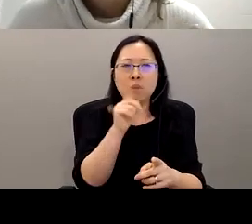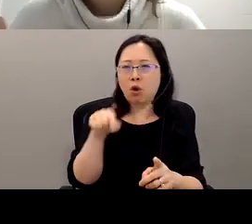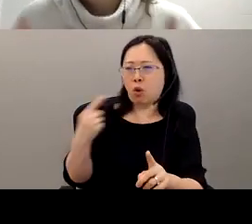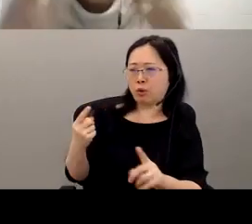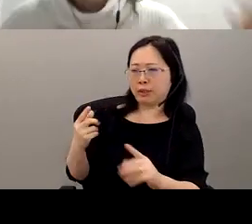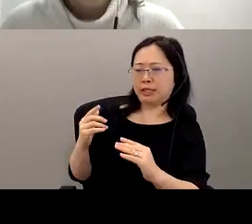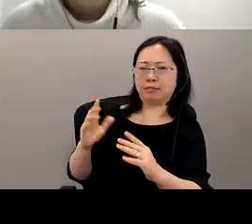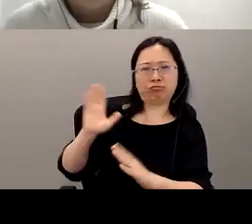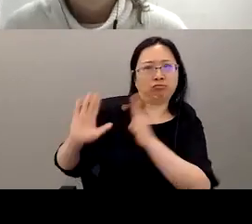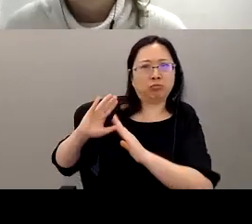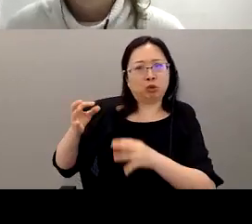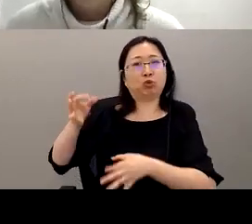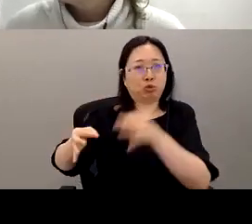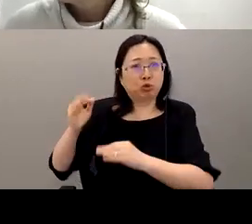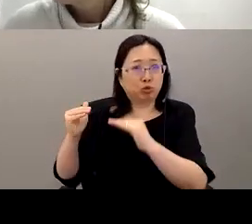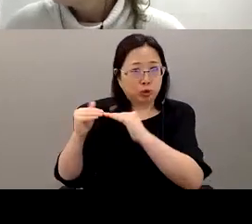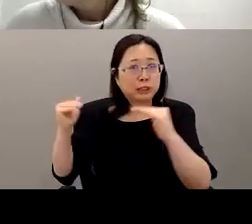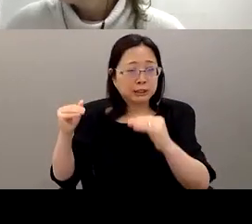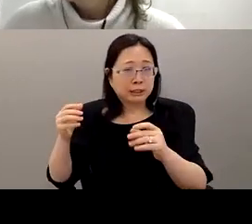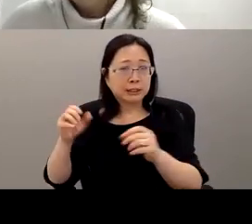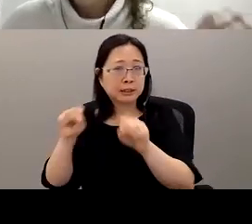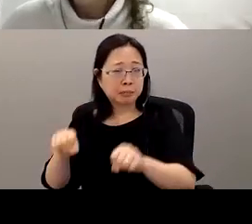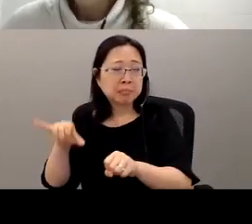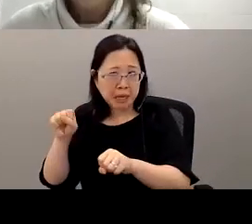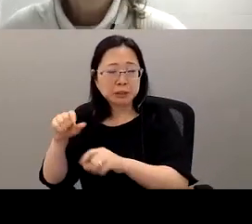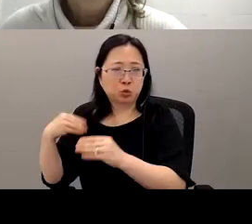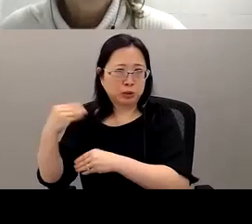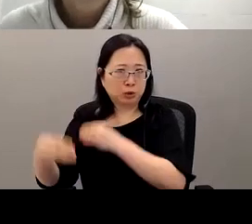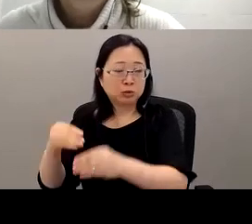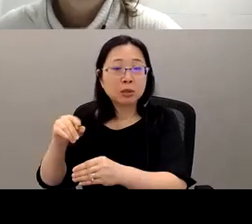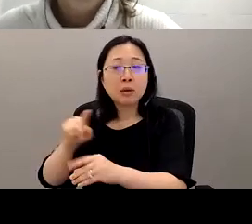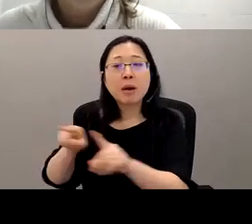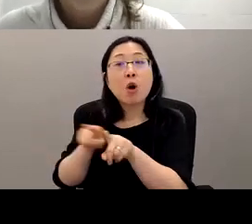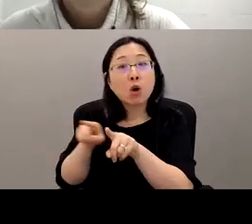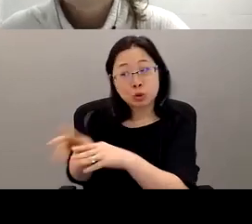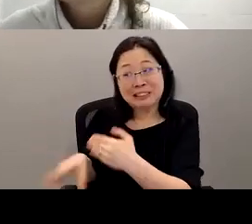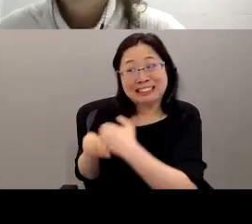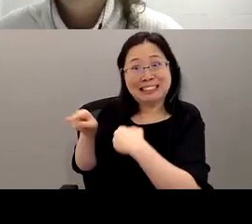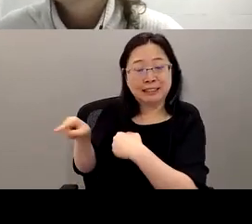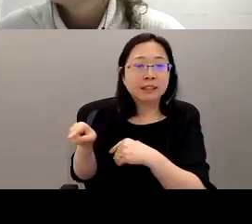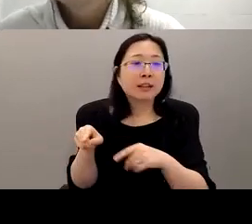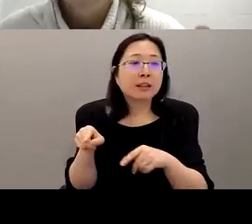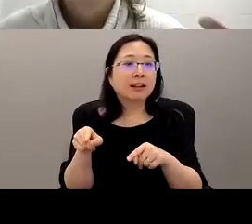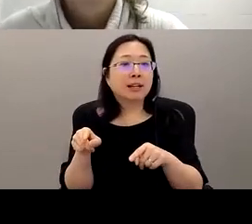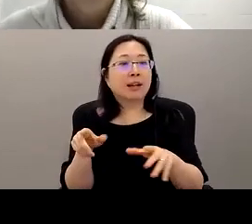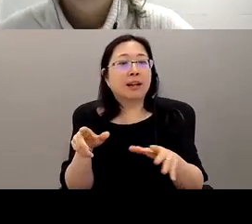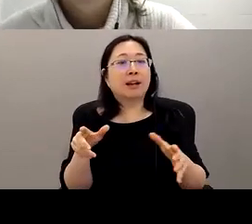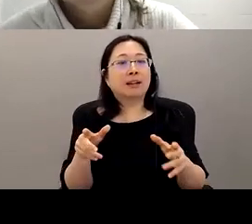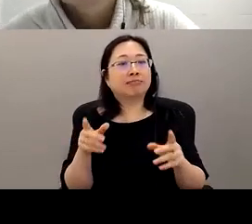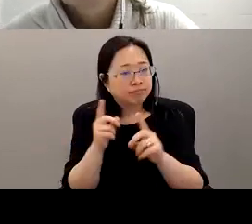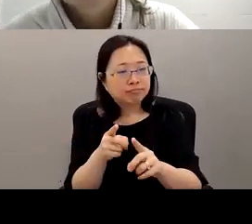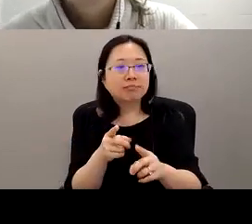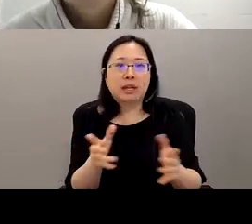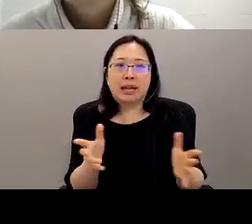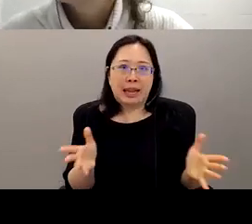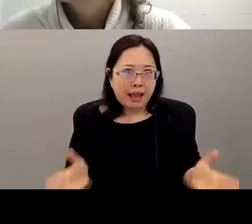justice system, which we do work alongside, we really look to elevate a couple of